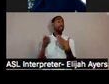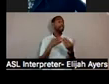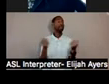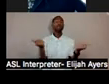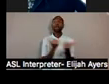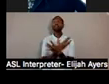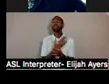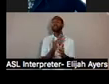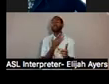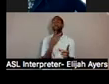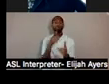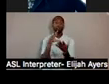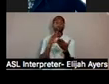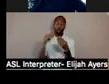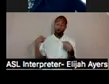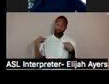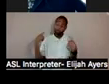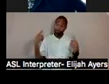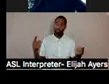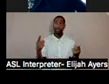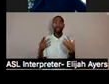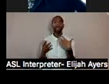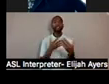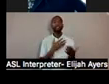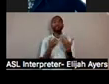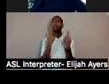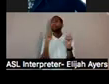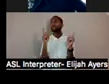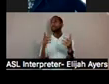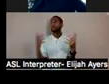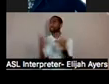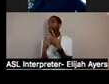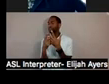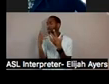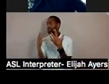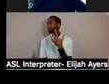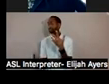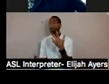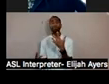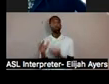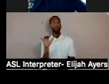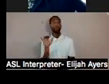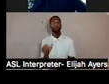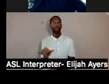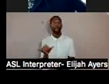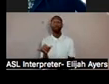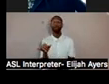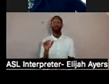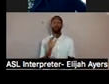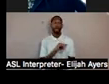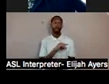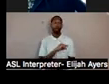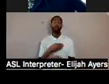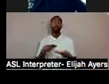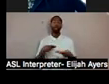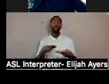quote-unquote skill you've learned doesn't feel effective or doesn't seem to get you where it is that you want to be with the quality of ease